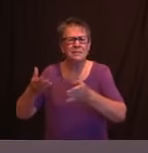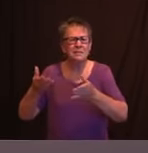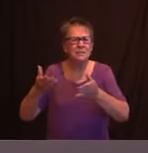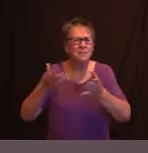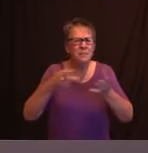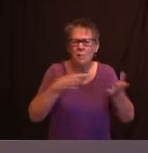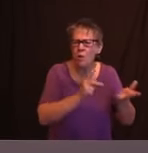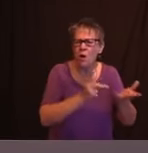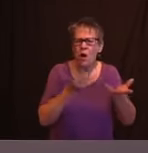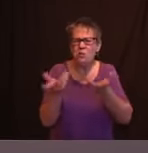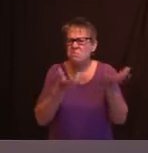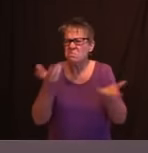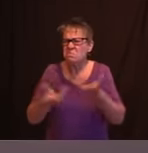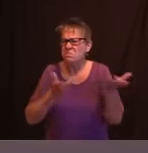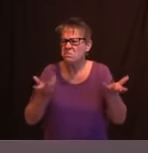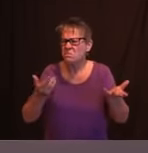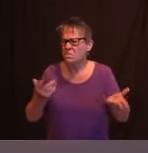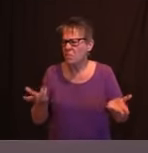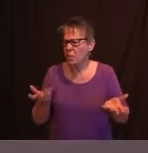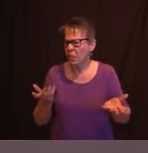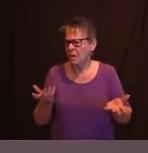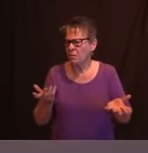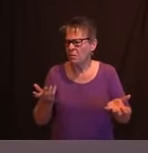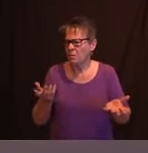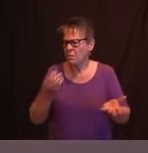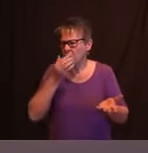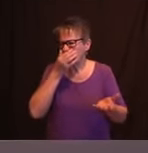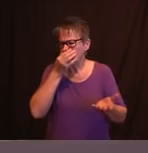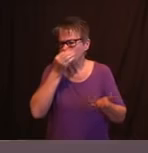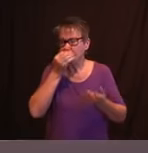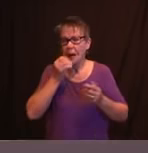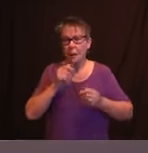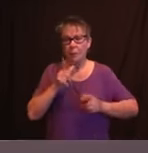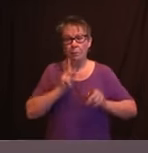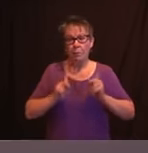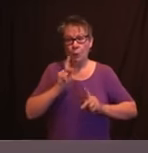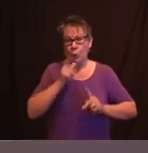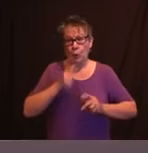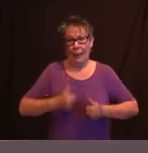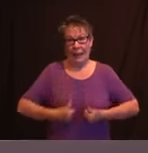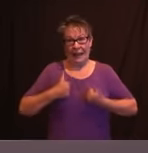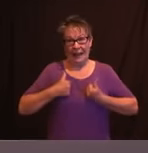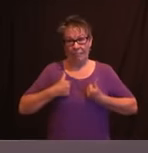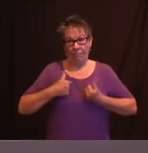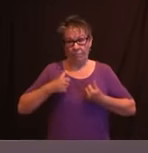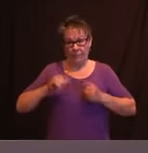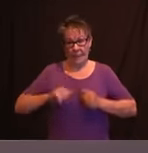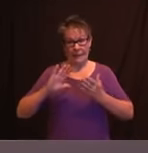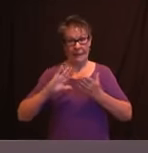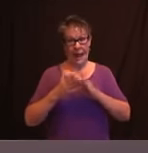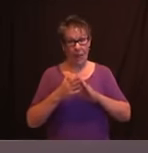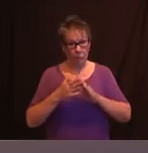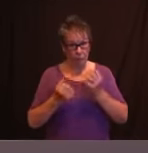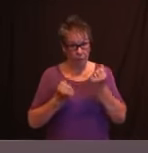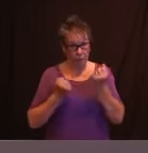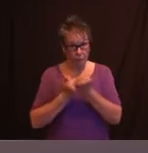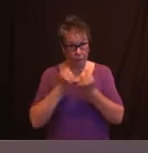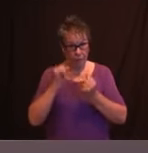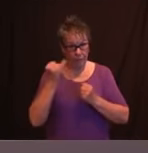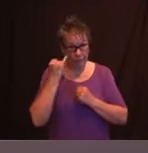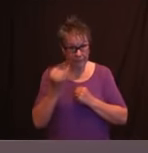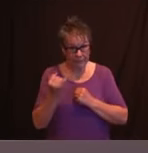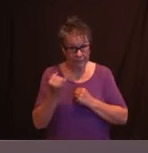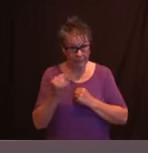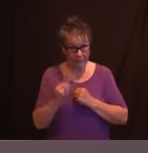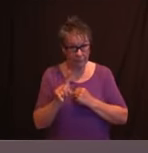these restaurants in their neighborhoods? And the other question is regarding what's going on in Pennsylvania. They're apparently opening